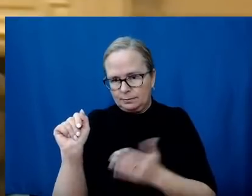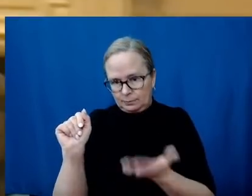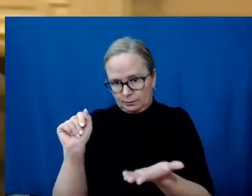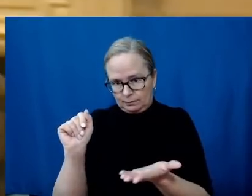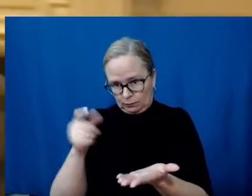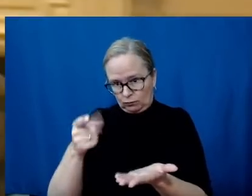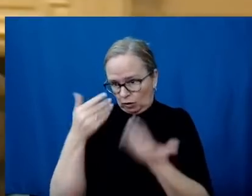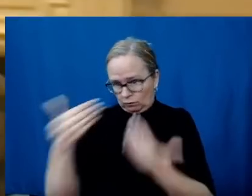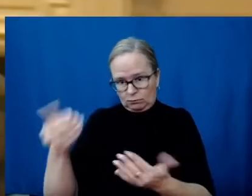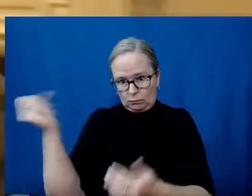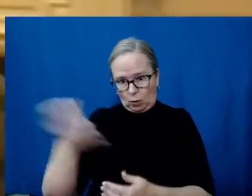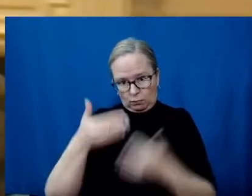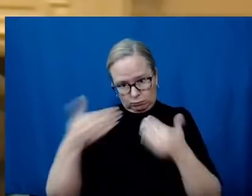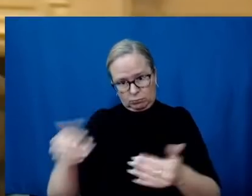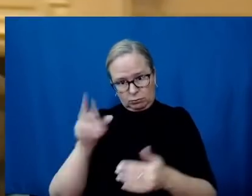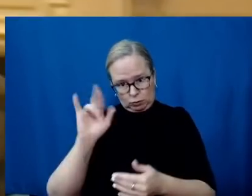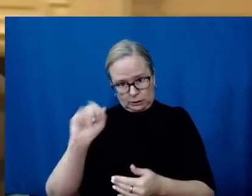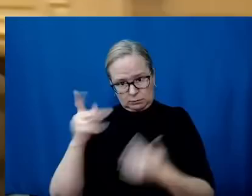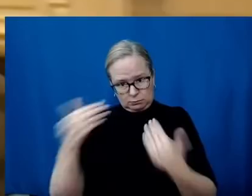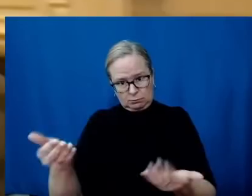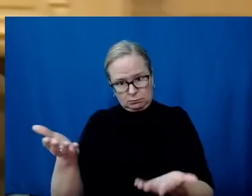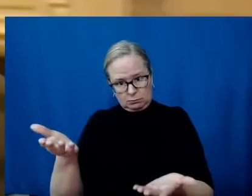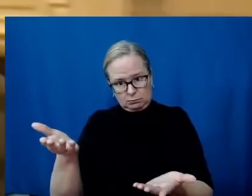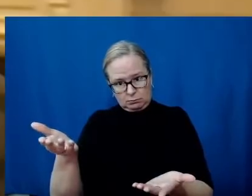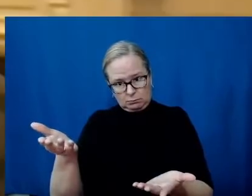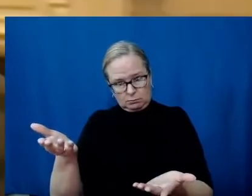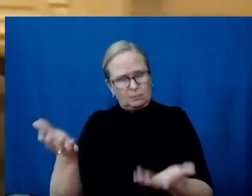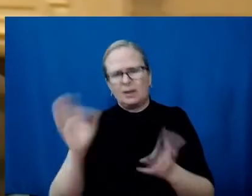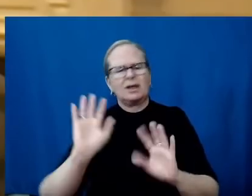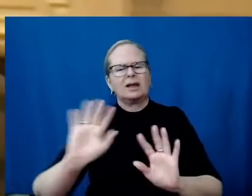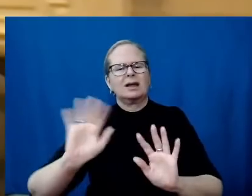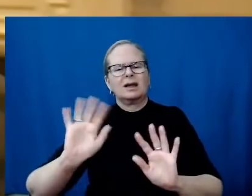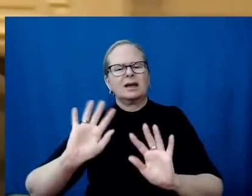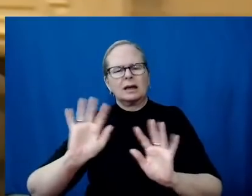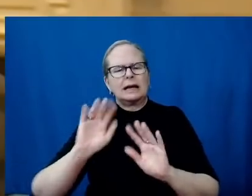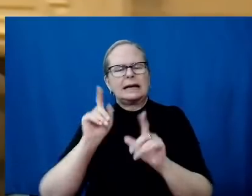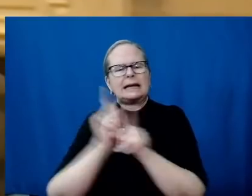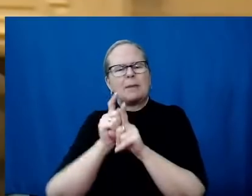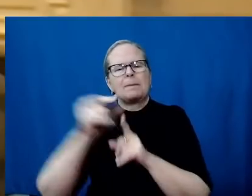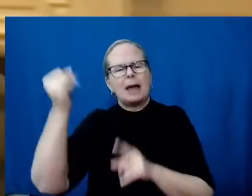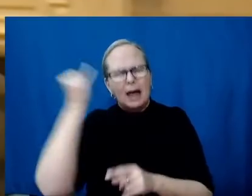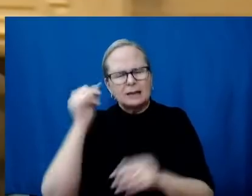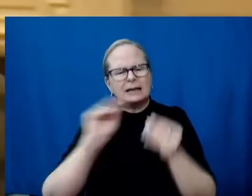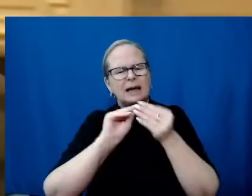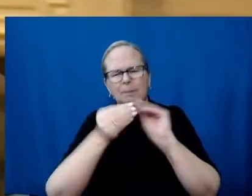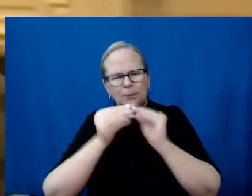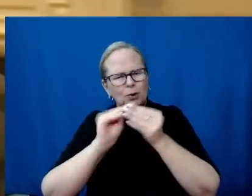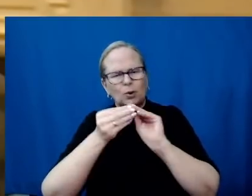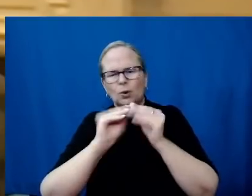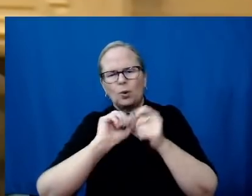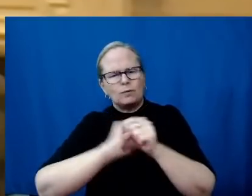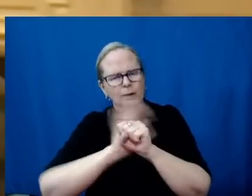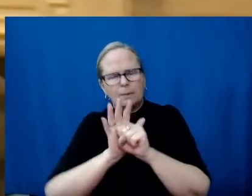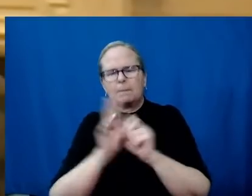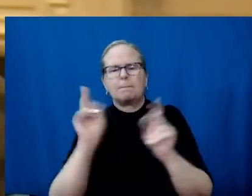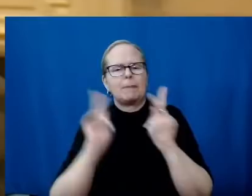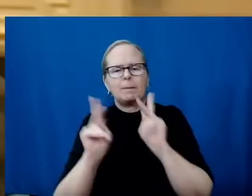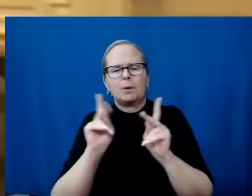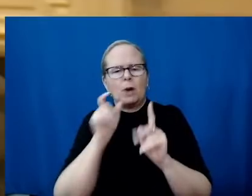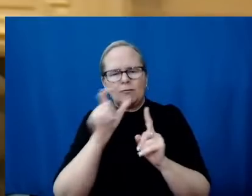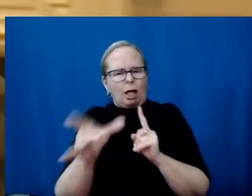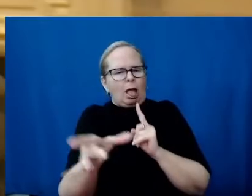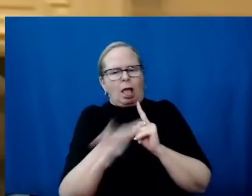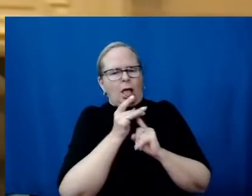that everyone's going to get it. There's no reason why everybody needs to get it, especially if we have good public health policy, especially